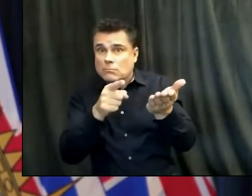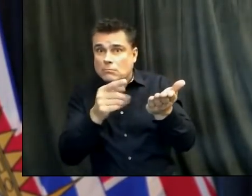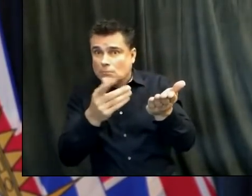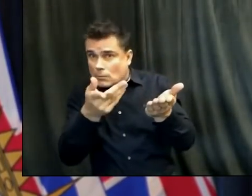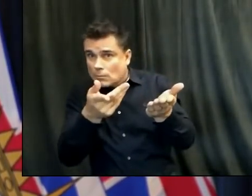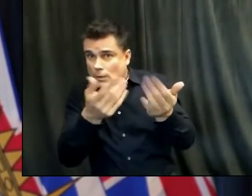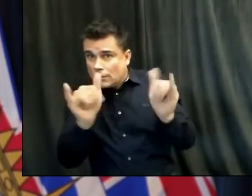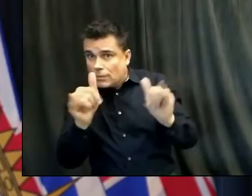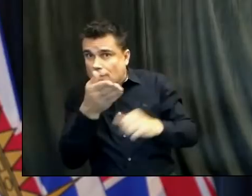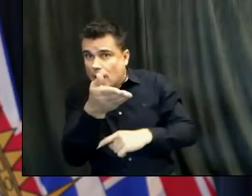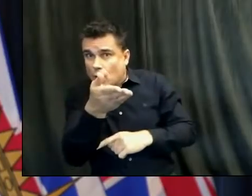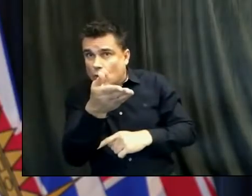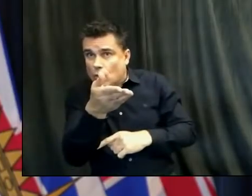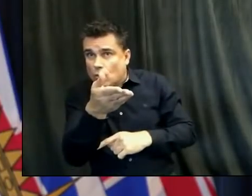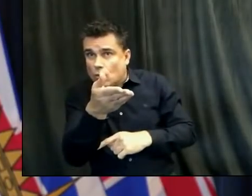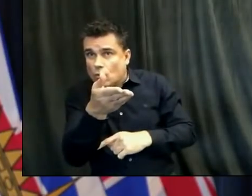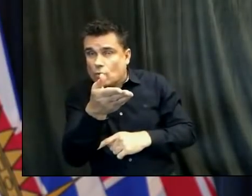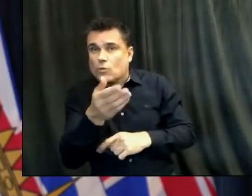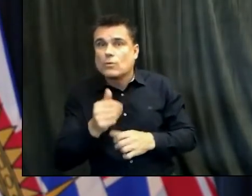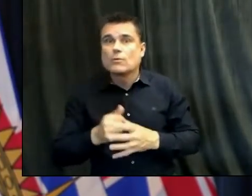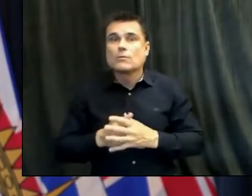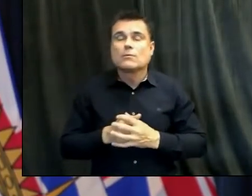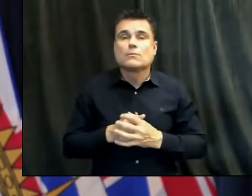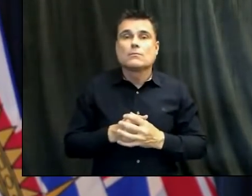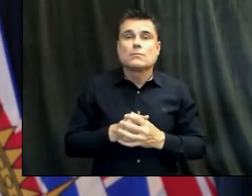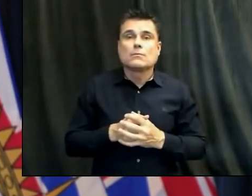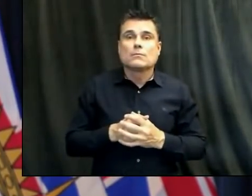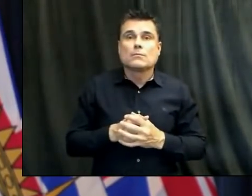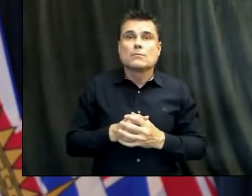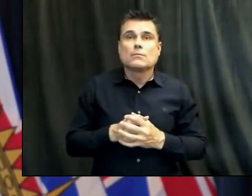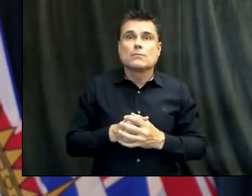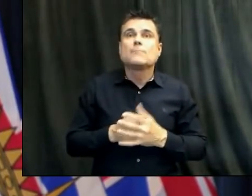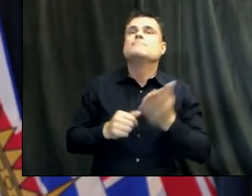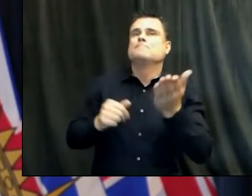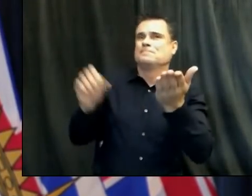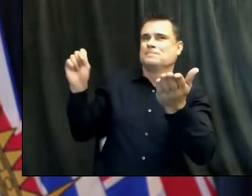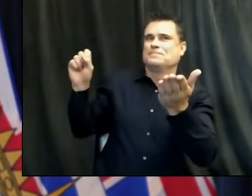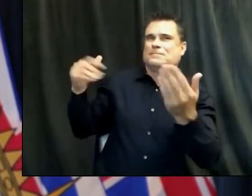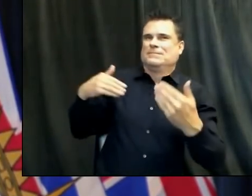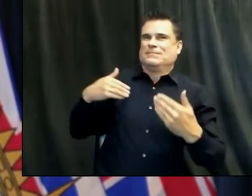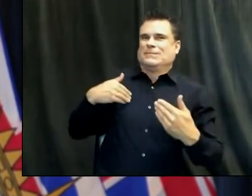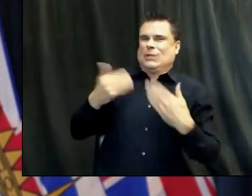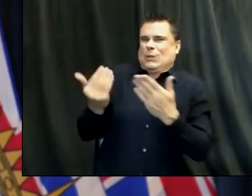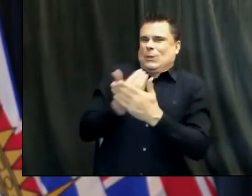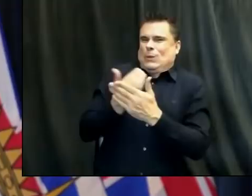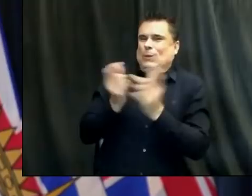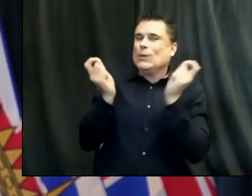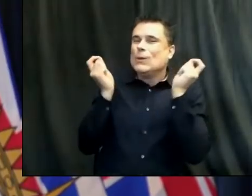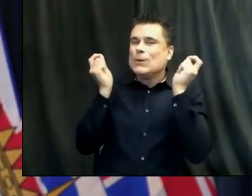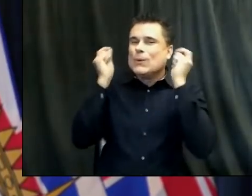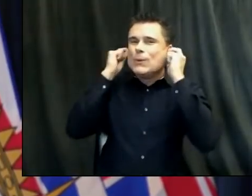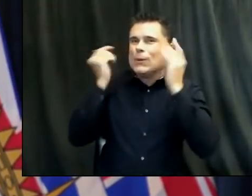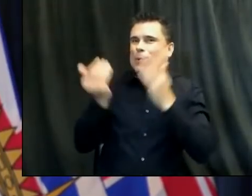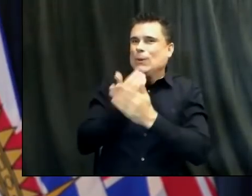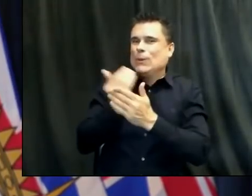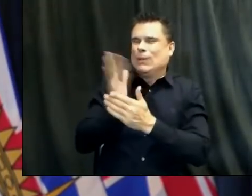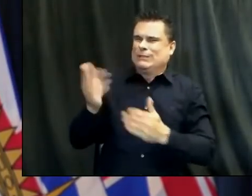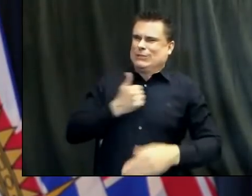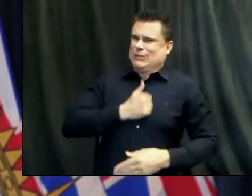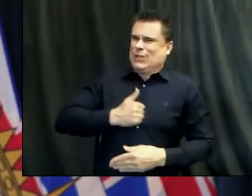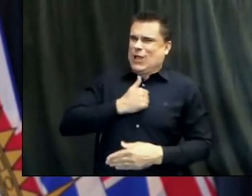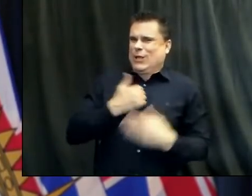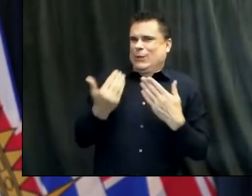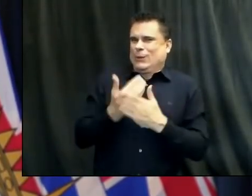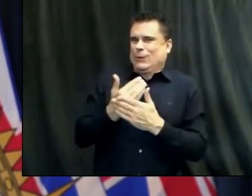Richard, your line is open. Please check if your phone is muted. It wasn't. I'm using new headphones. I apologize. Dr.